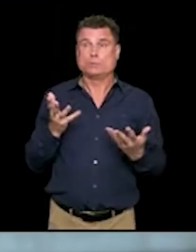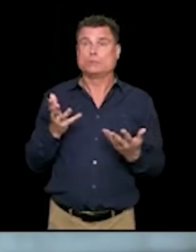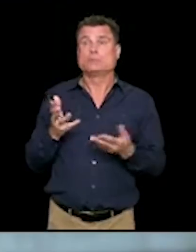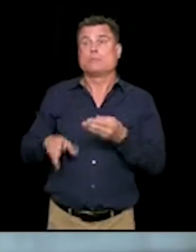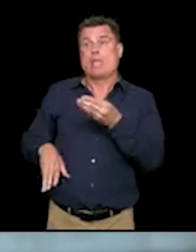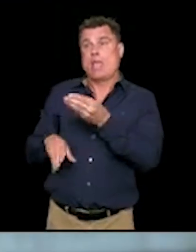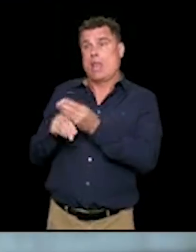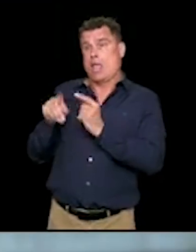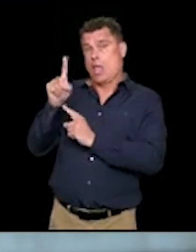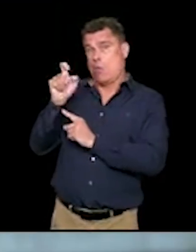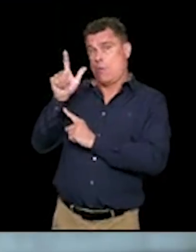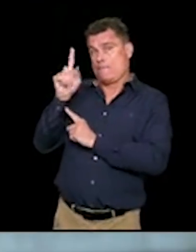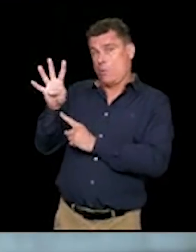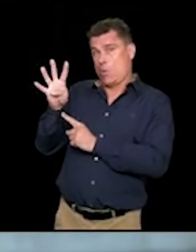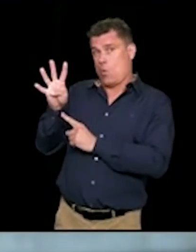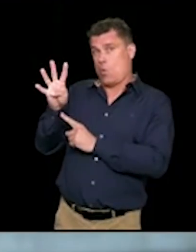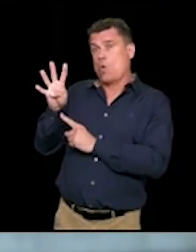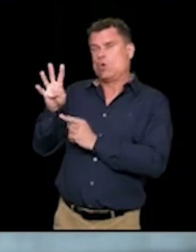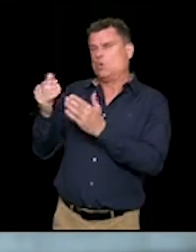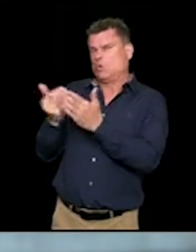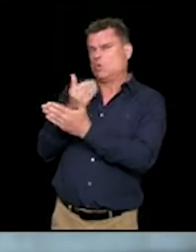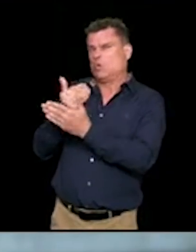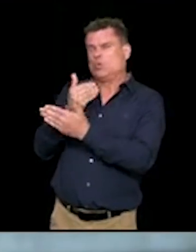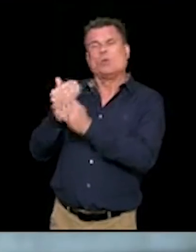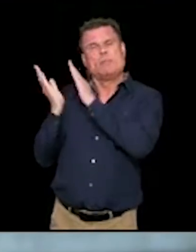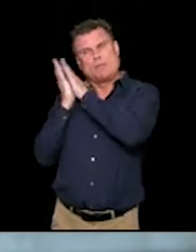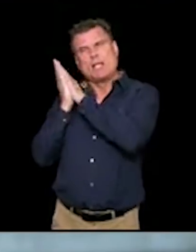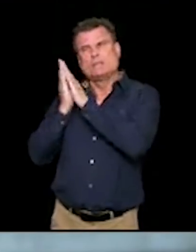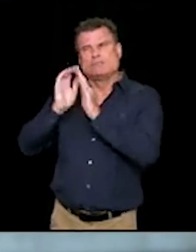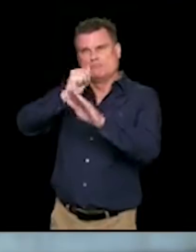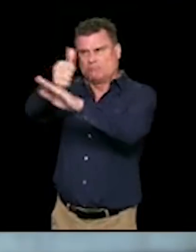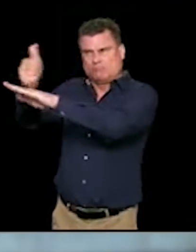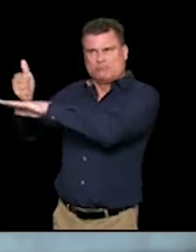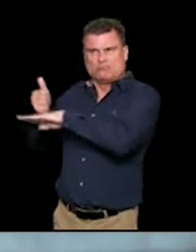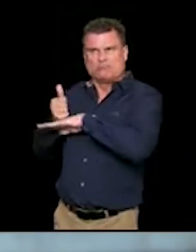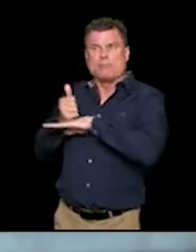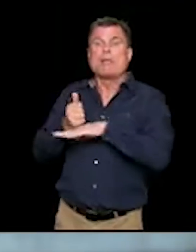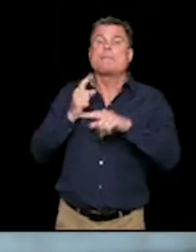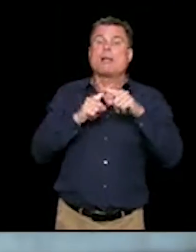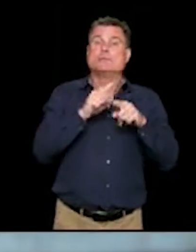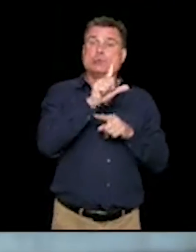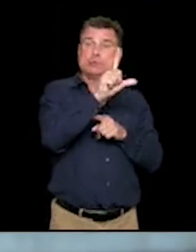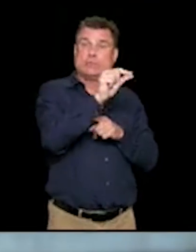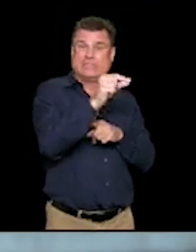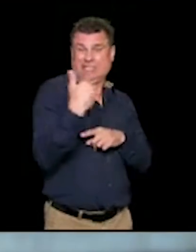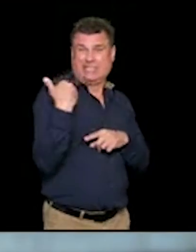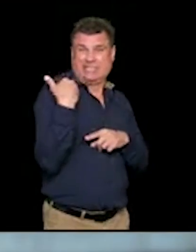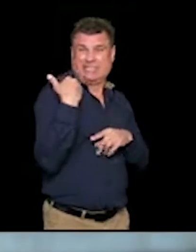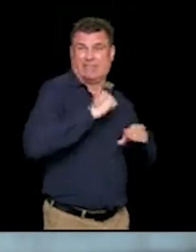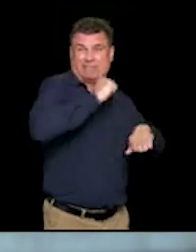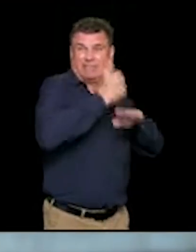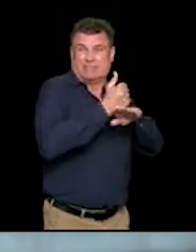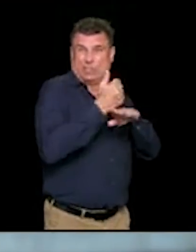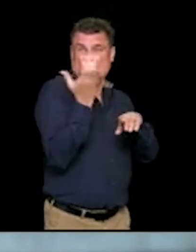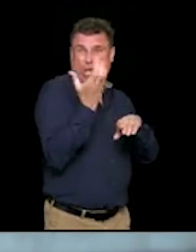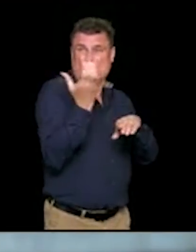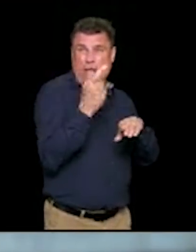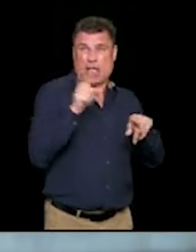new beds announcing today and the 20 new youth beds announced in Chilliwack last week, we are adding a total